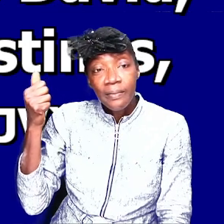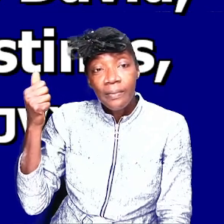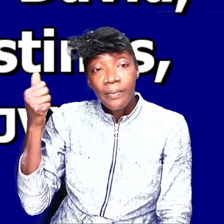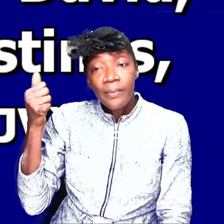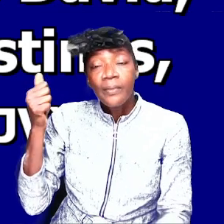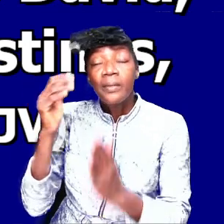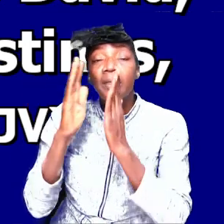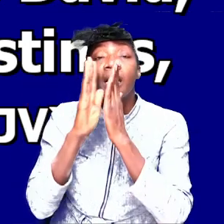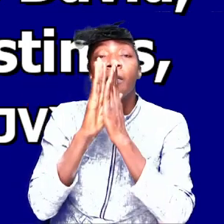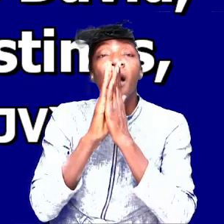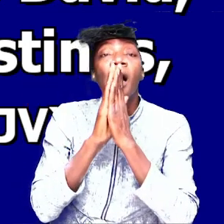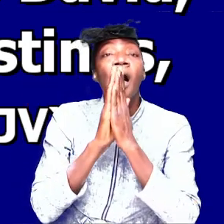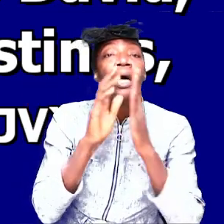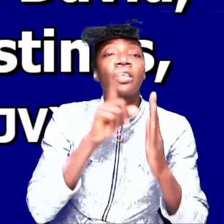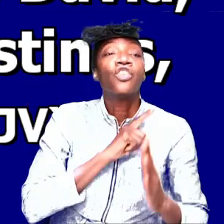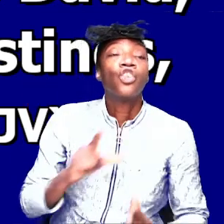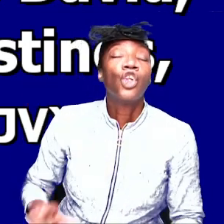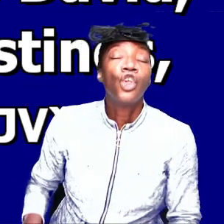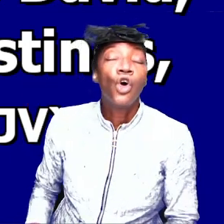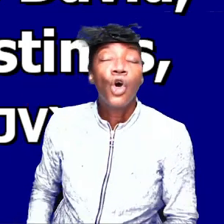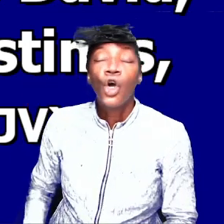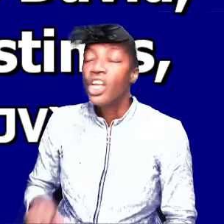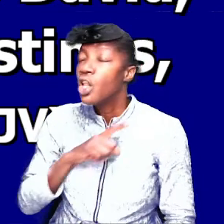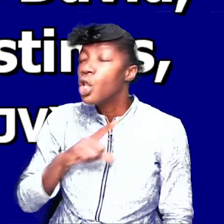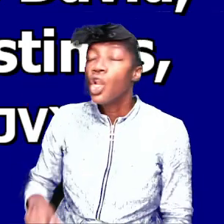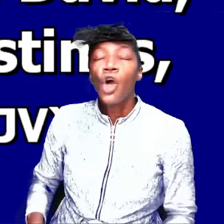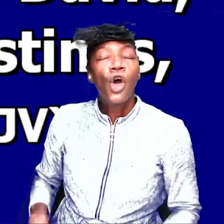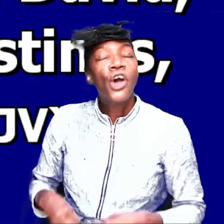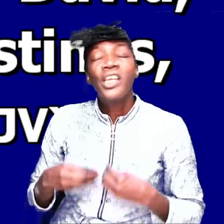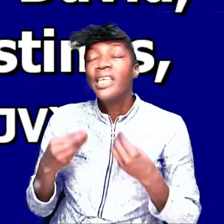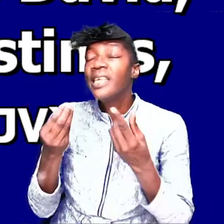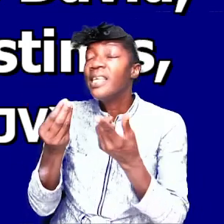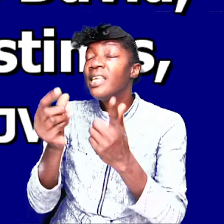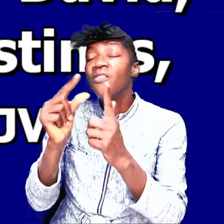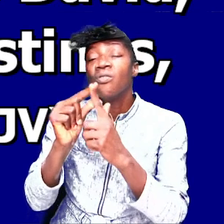he inquired of the Lord, and the Lord gave him a word. He said, go up,